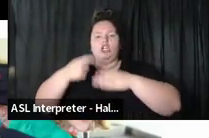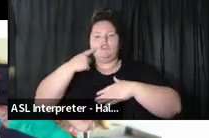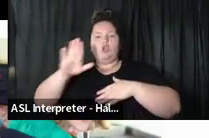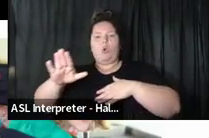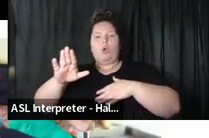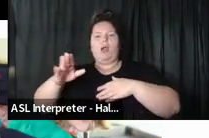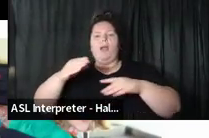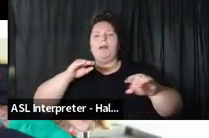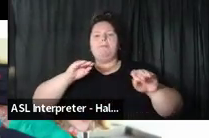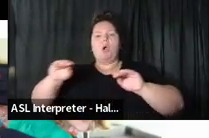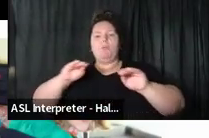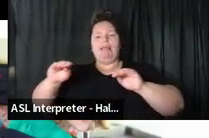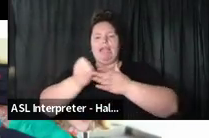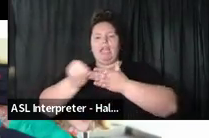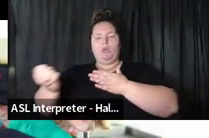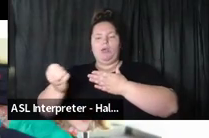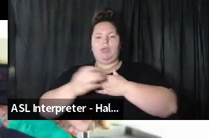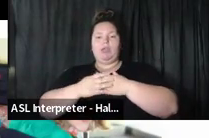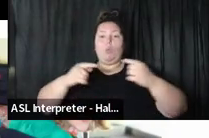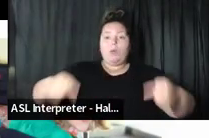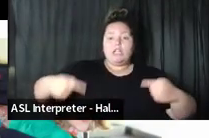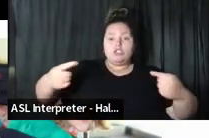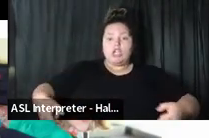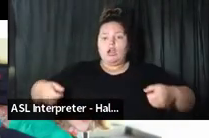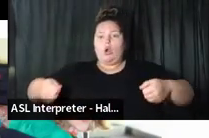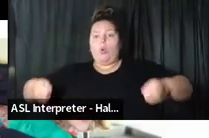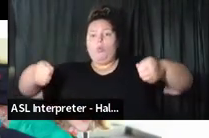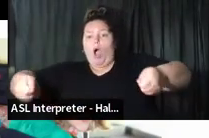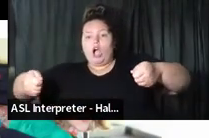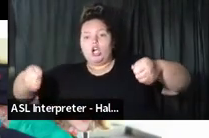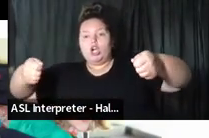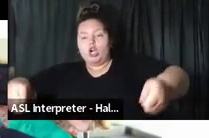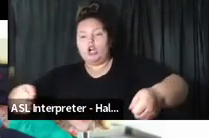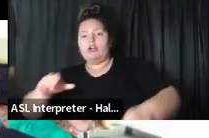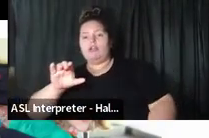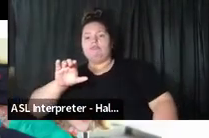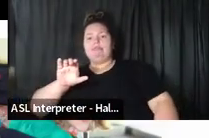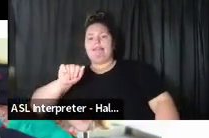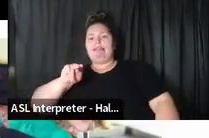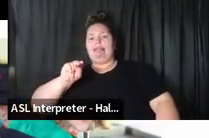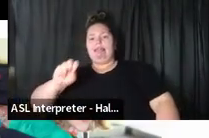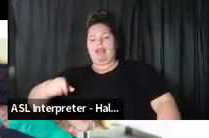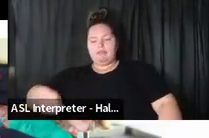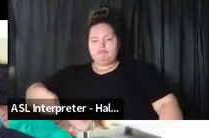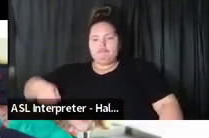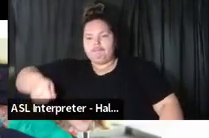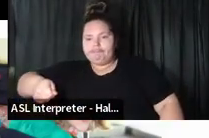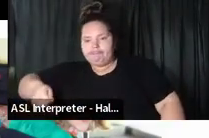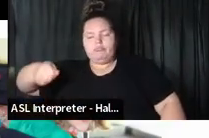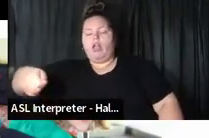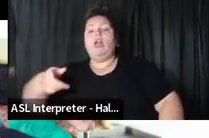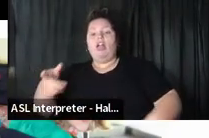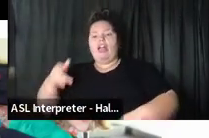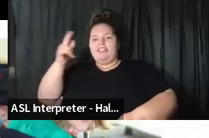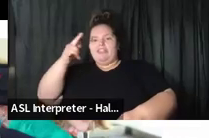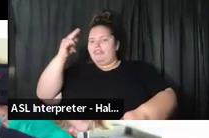things like your wheelchair, your walker, a cane, a shower chair, a Hoyer lift, those things can't be charged by the airline